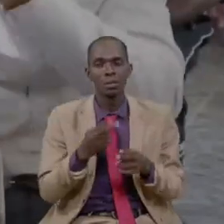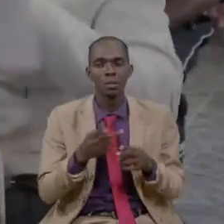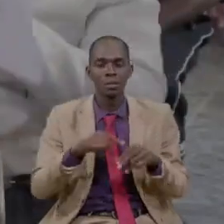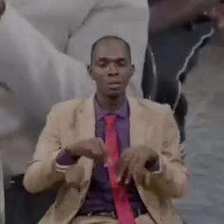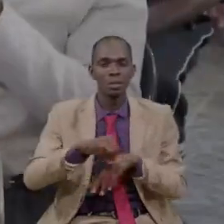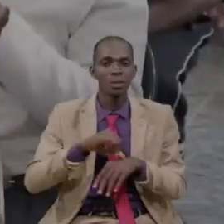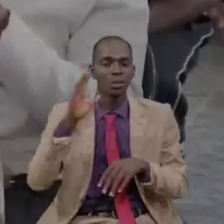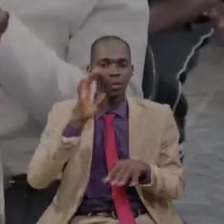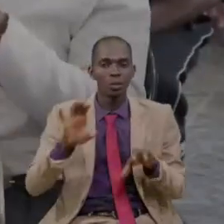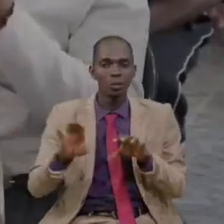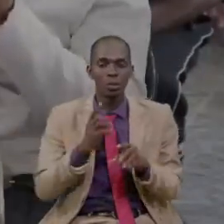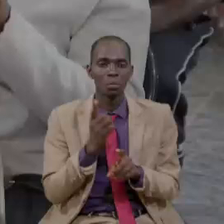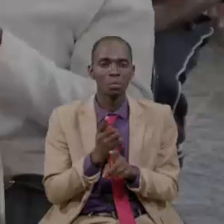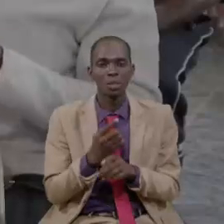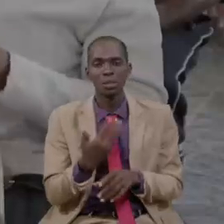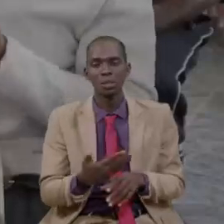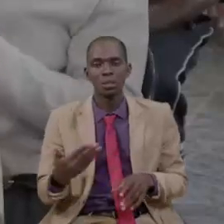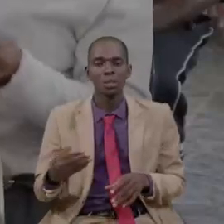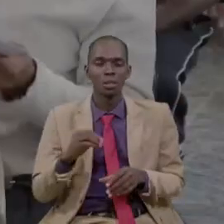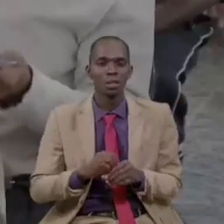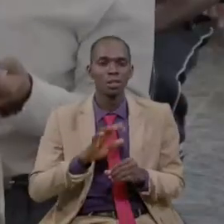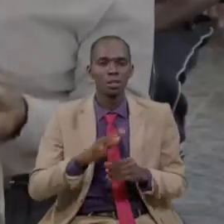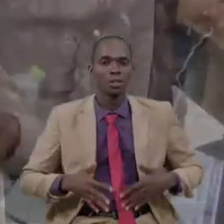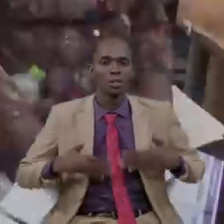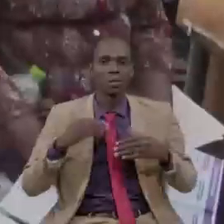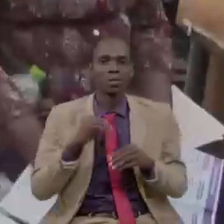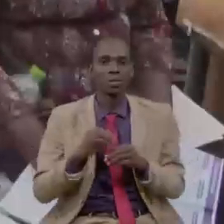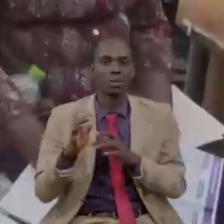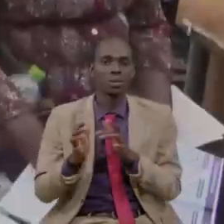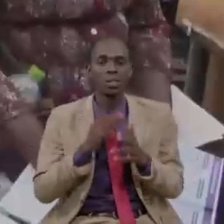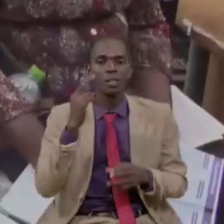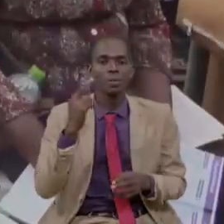thing in your life in Jesus' name.